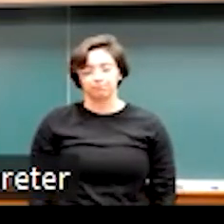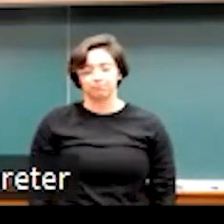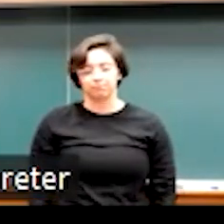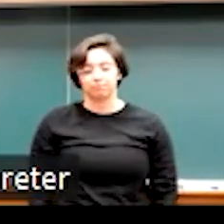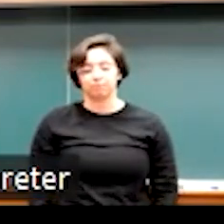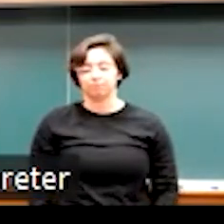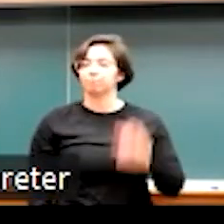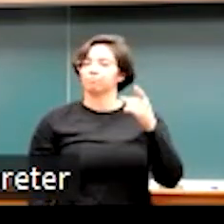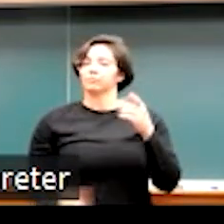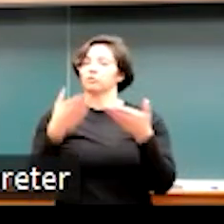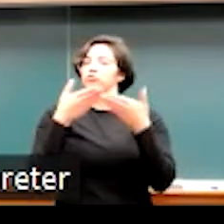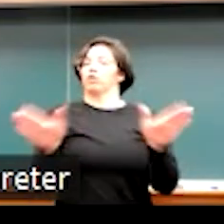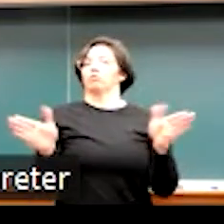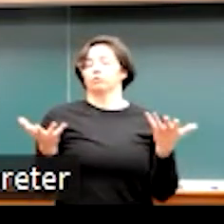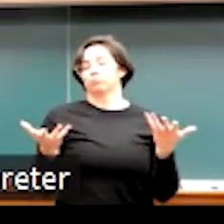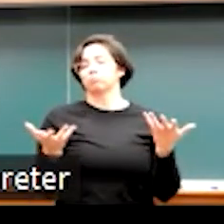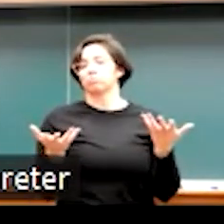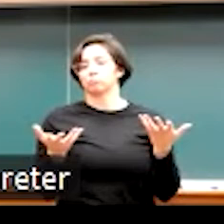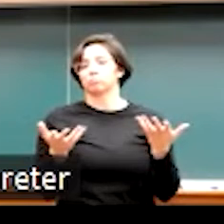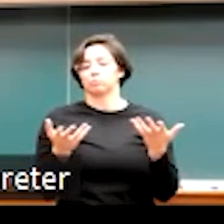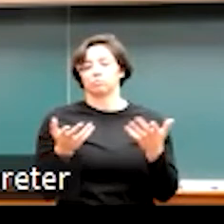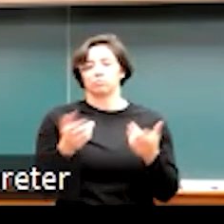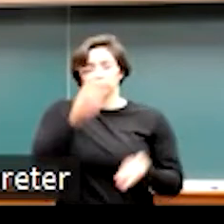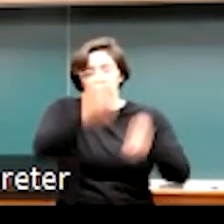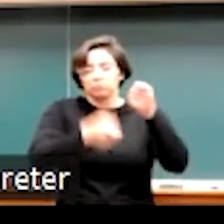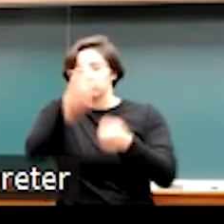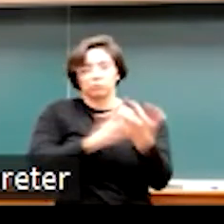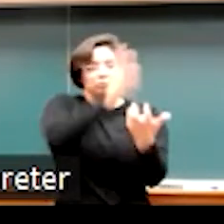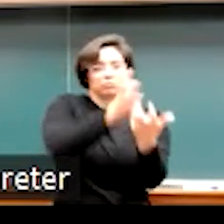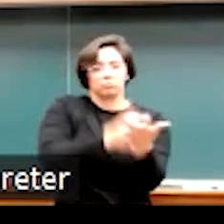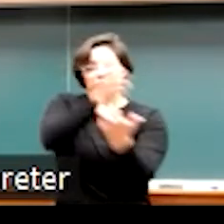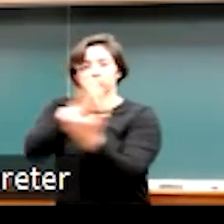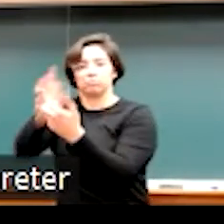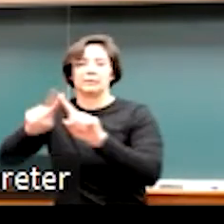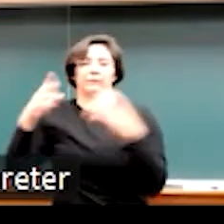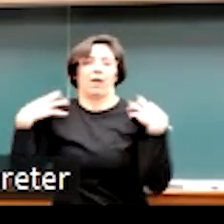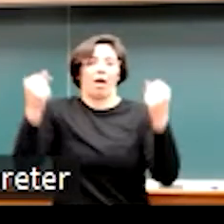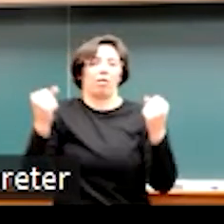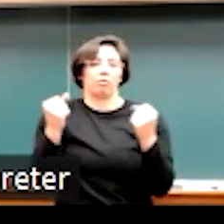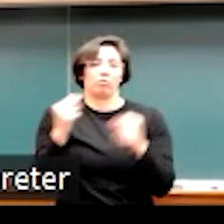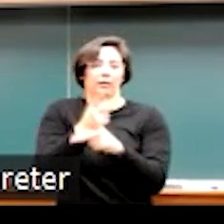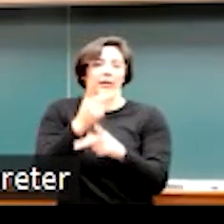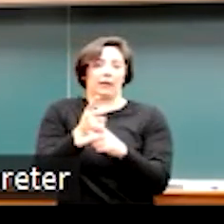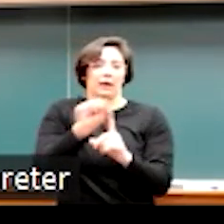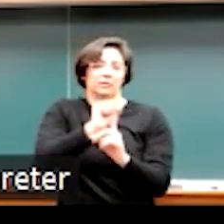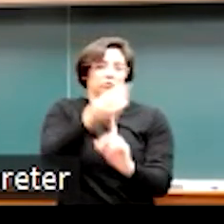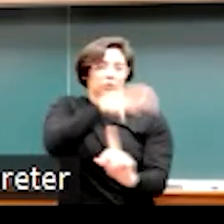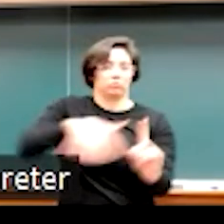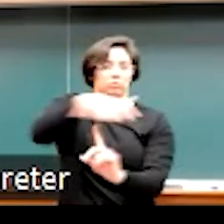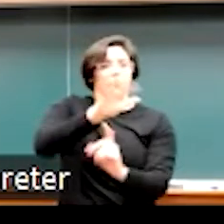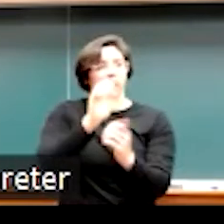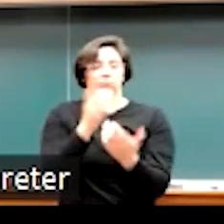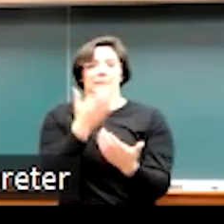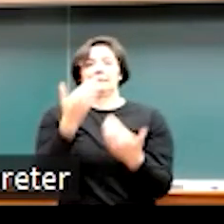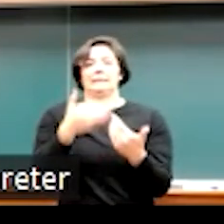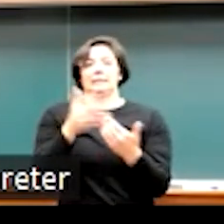So that's what those are in general. Those are adaptable across healthcare settings. They're easily implemented. And importantly,